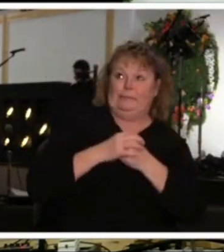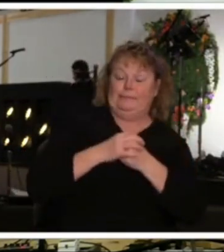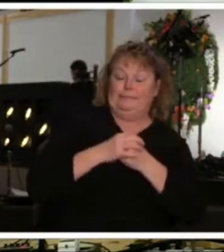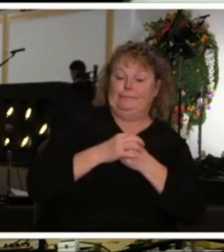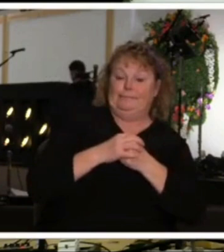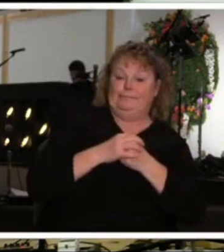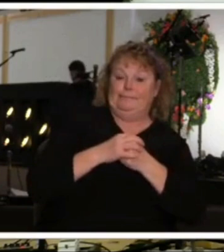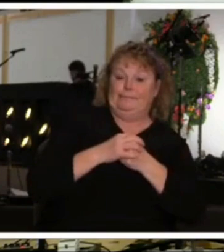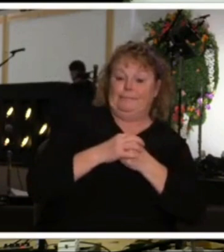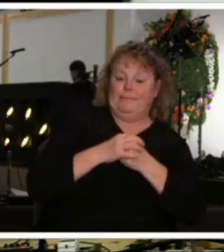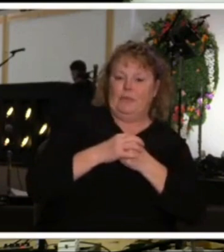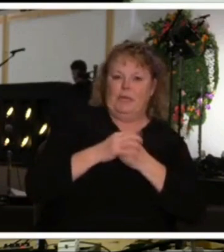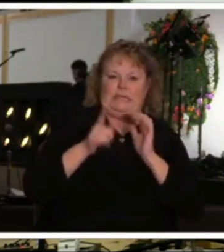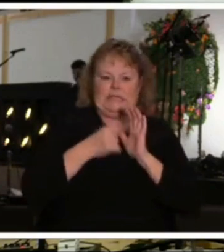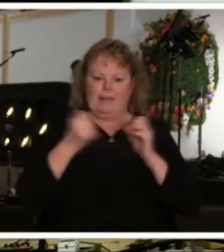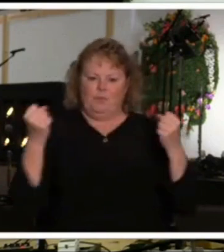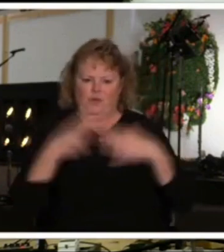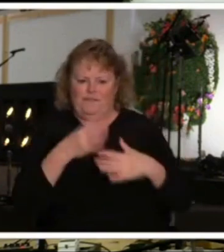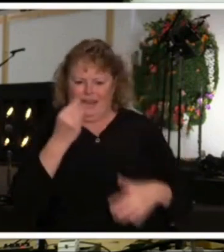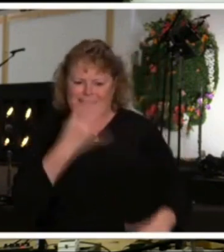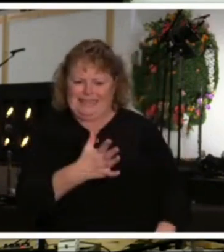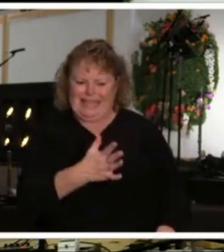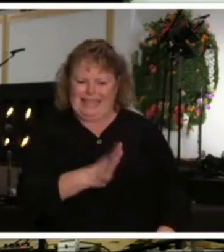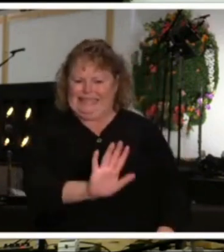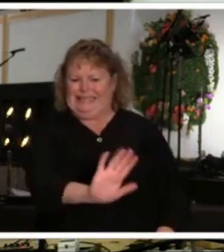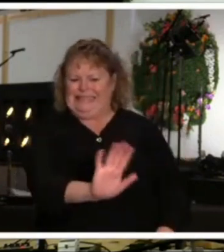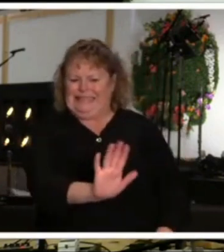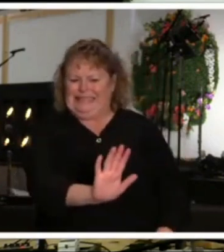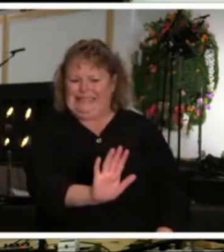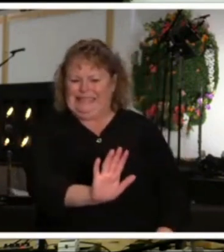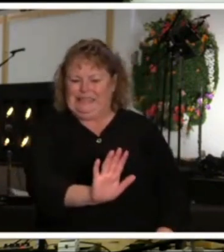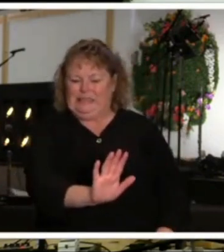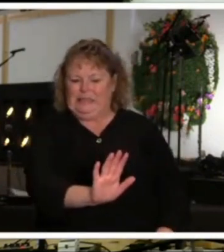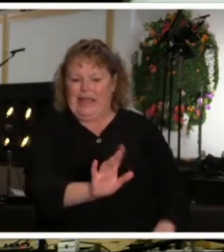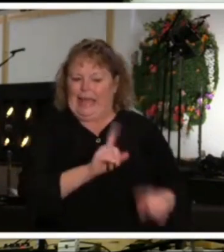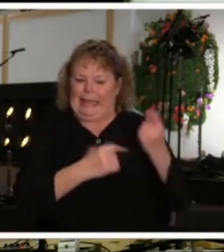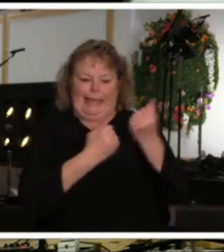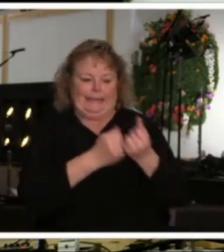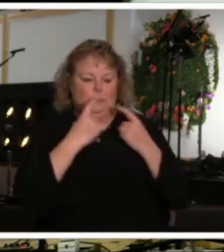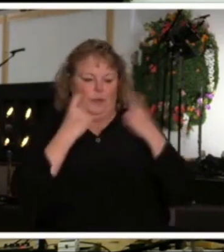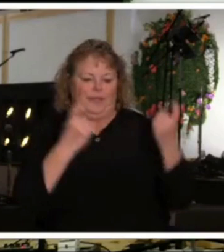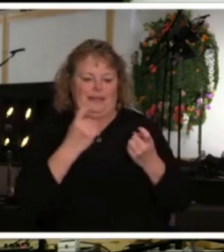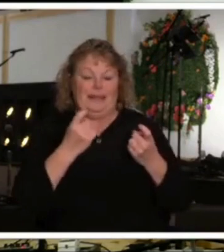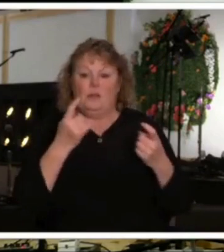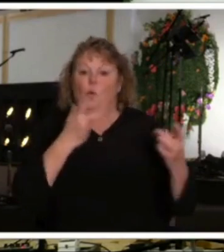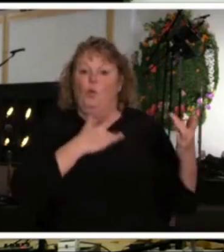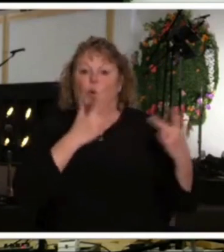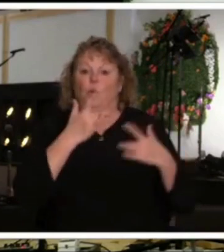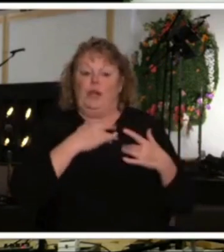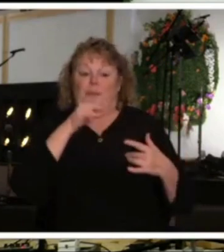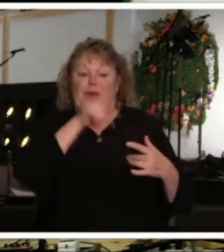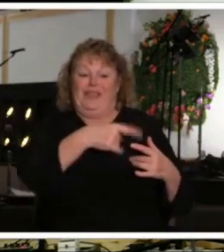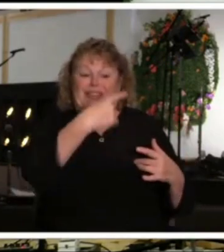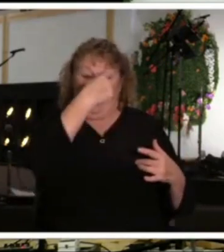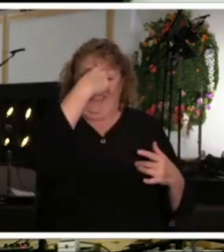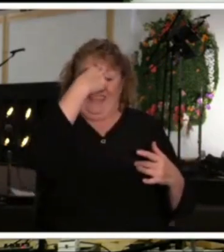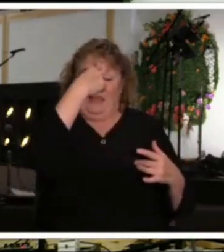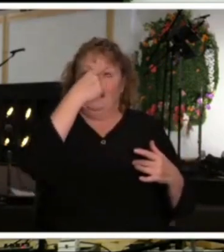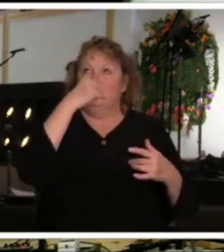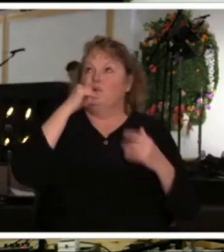And we get afraid to stand up and say what we need to say because we're worried about what they think and we're not worried about what God